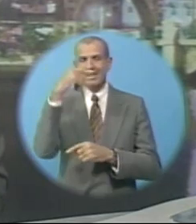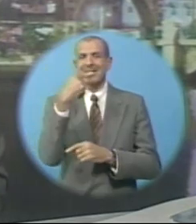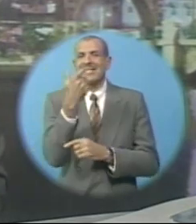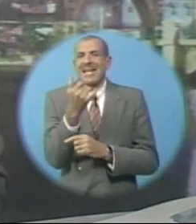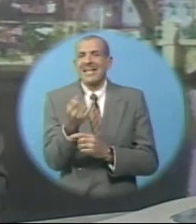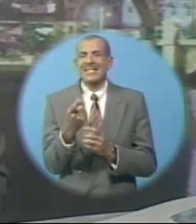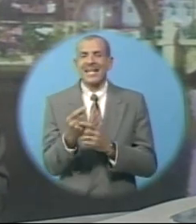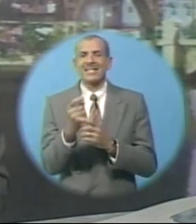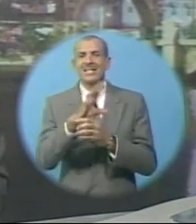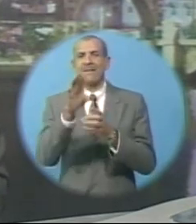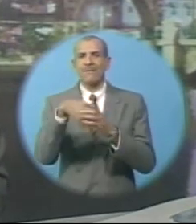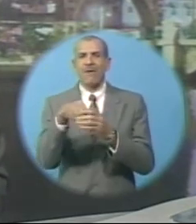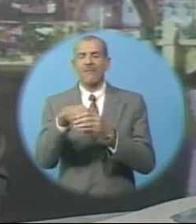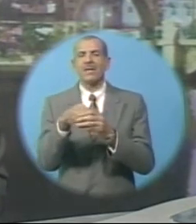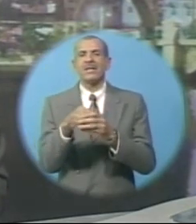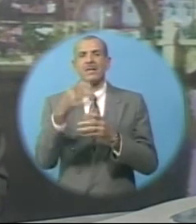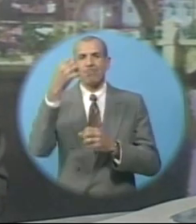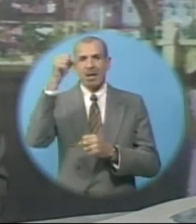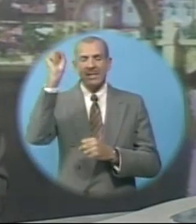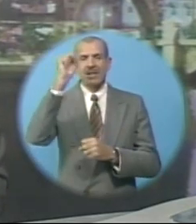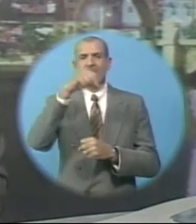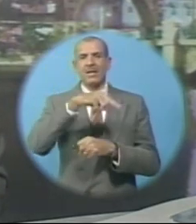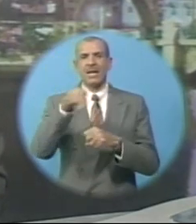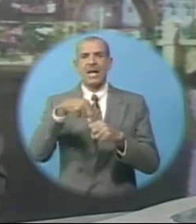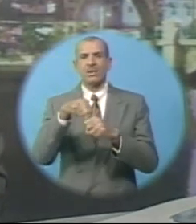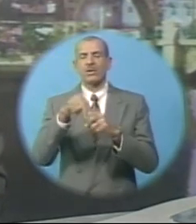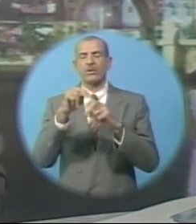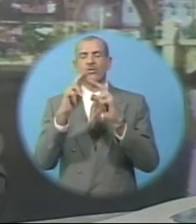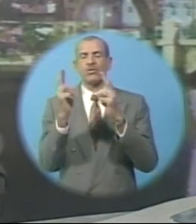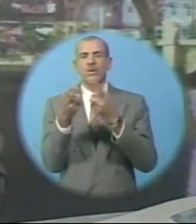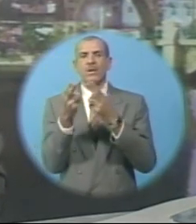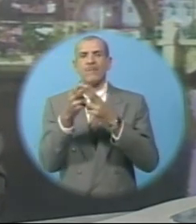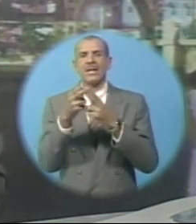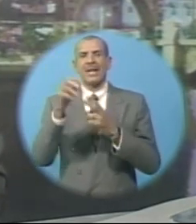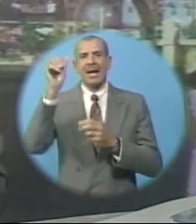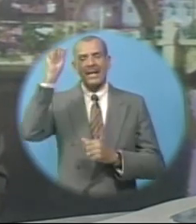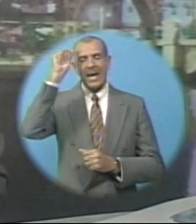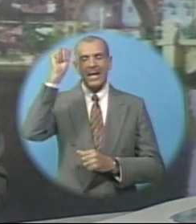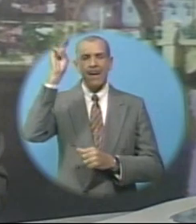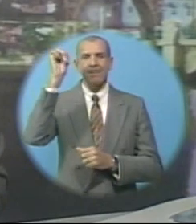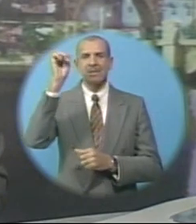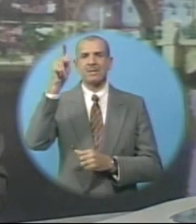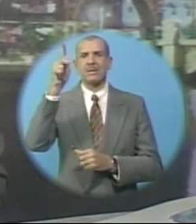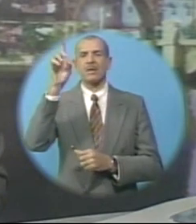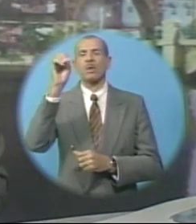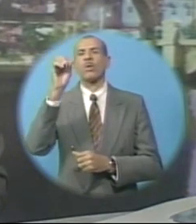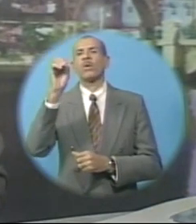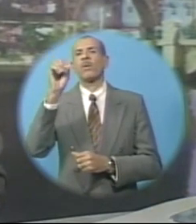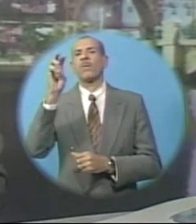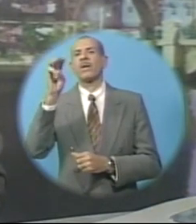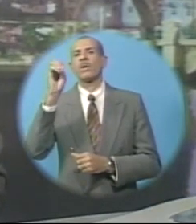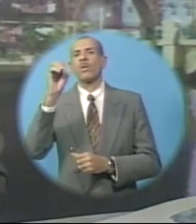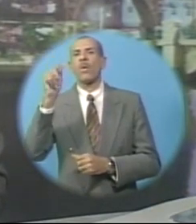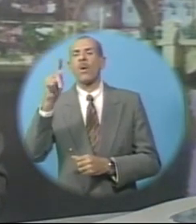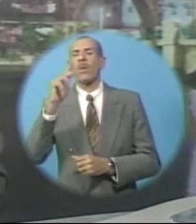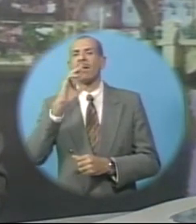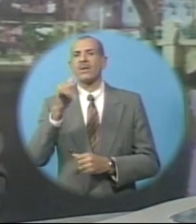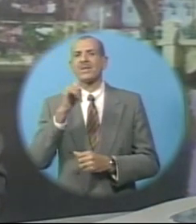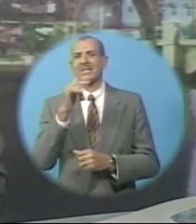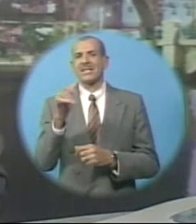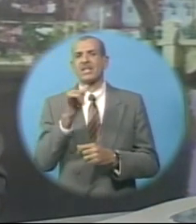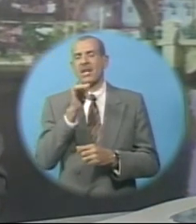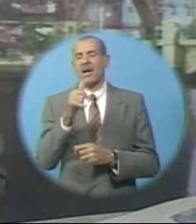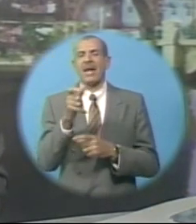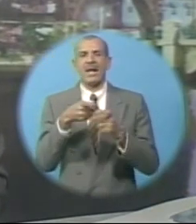situation involving the president of the National Union of Public Workers, Akani McDowell, is no longer an administrative one, but one